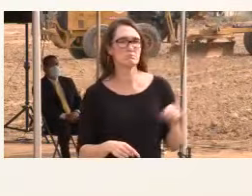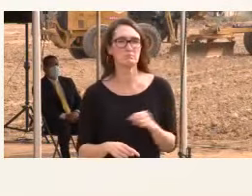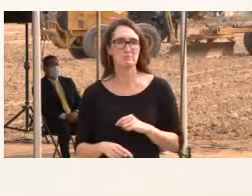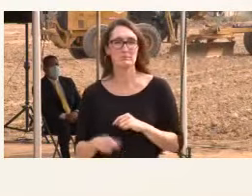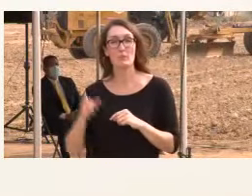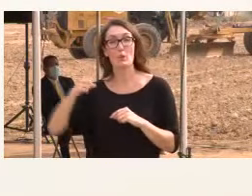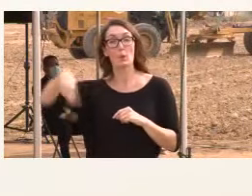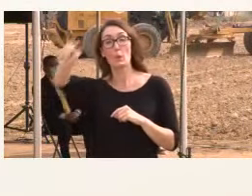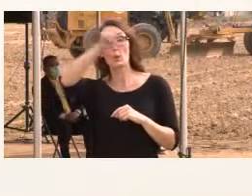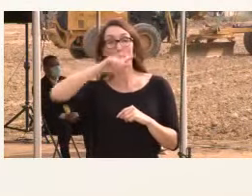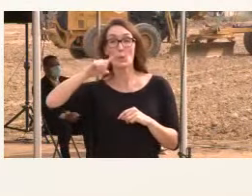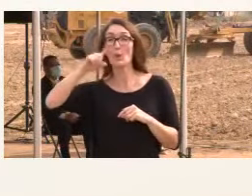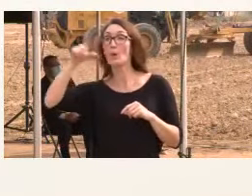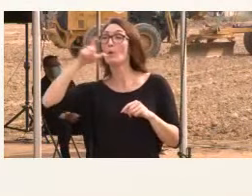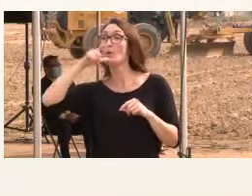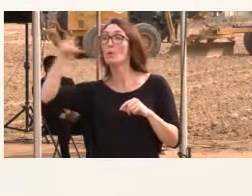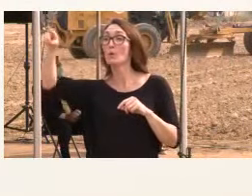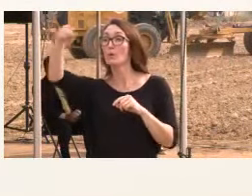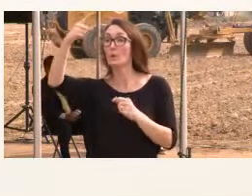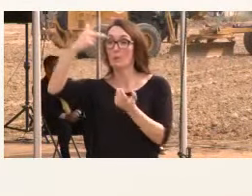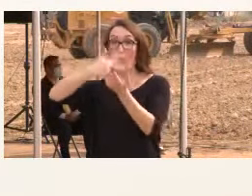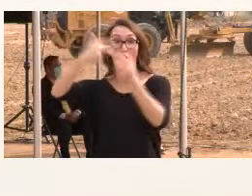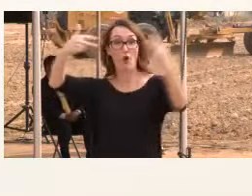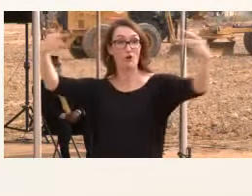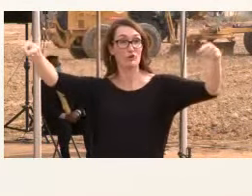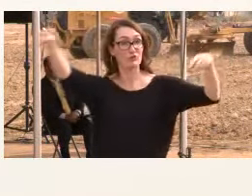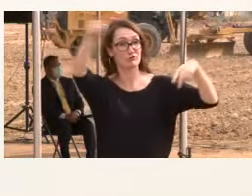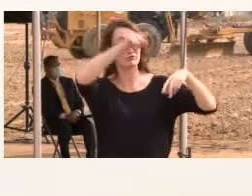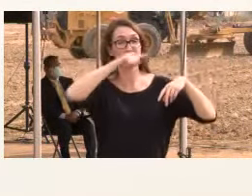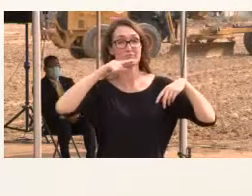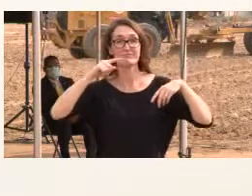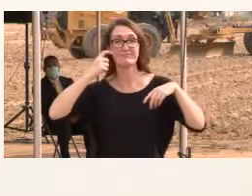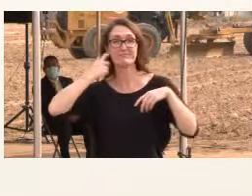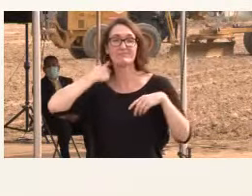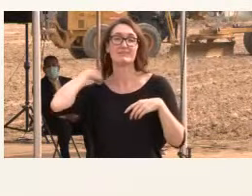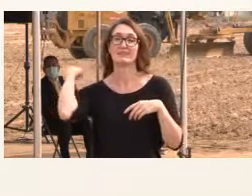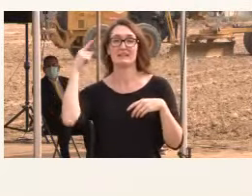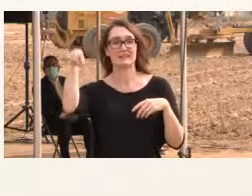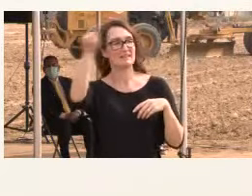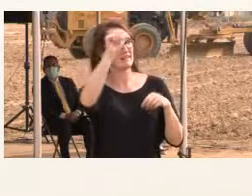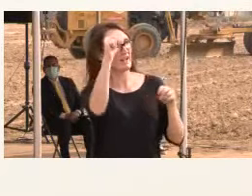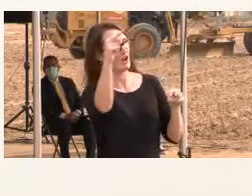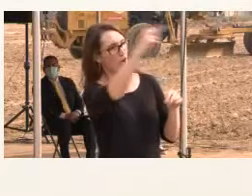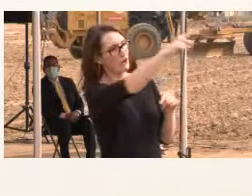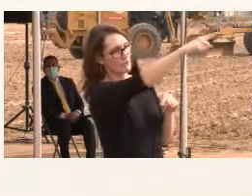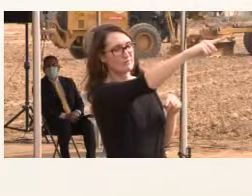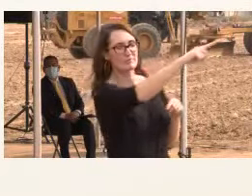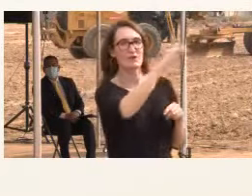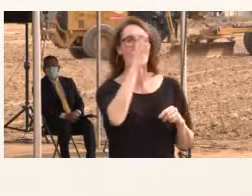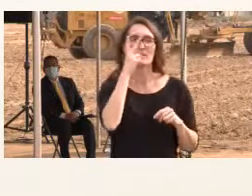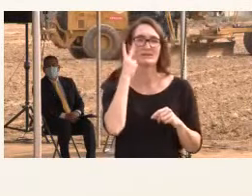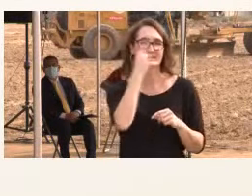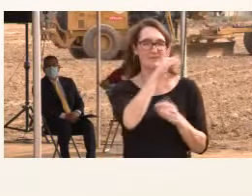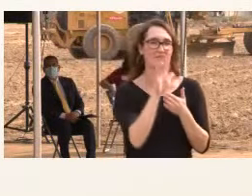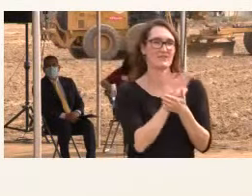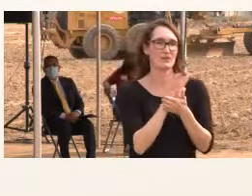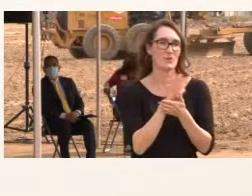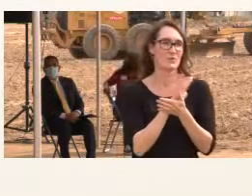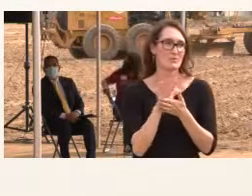you who are parked out in the parking area joining us, the large parking screen, we will now see a video